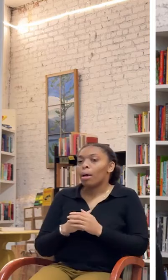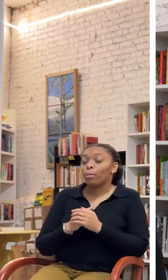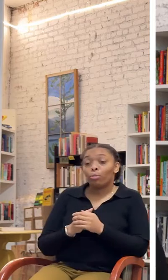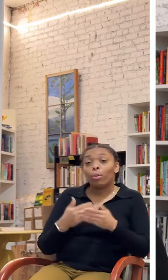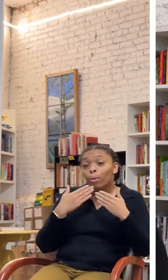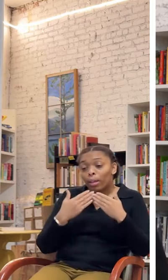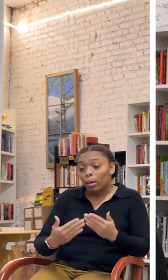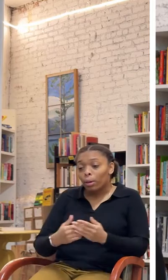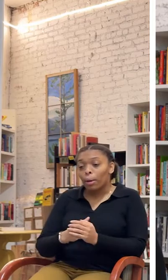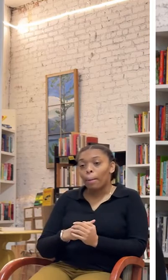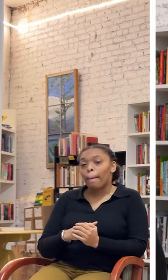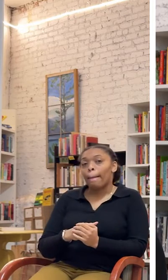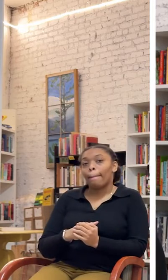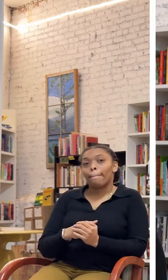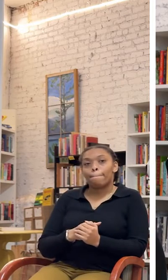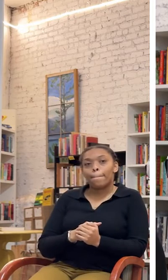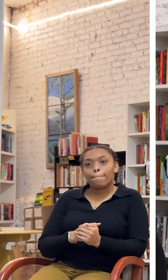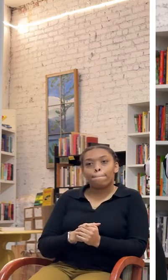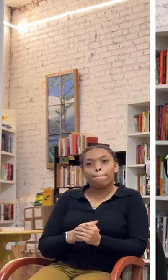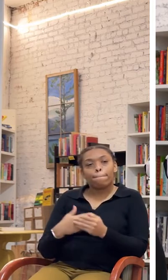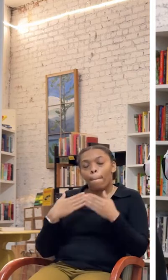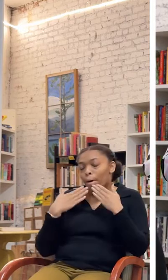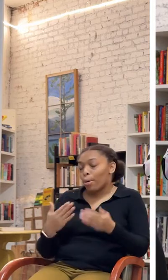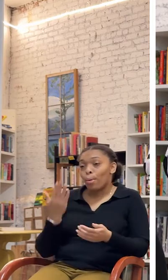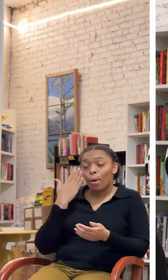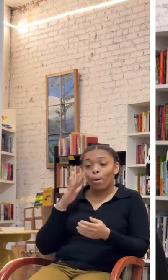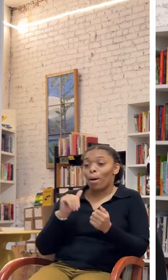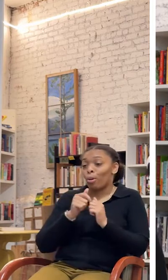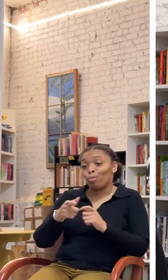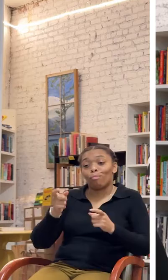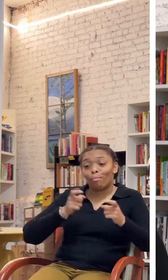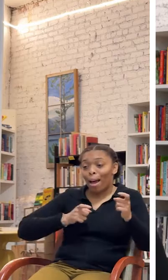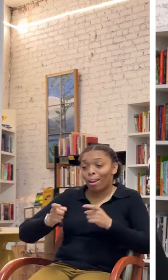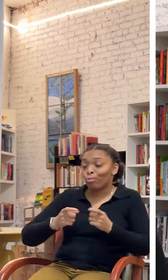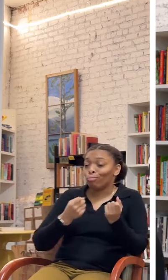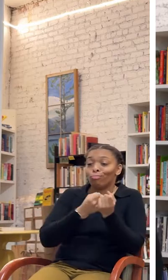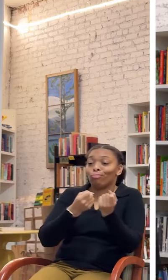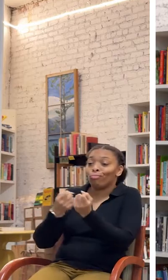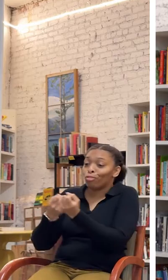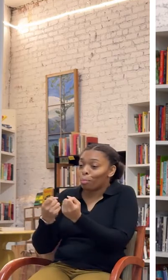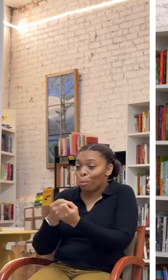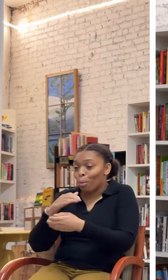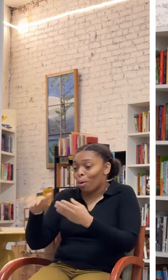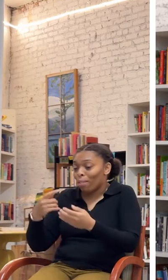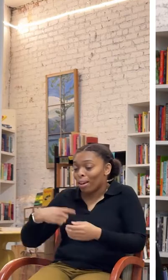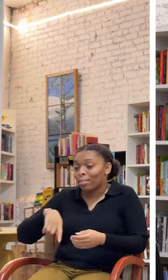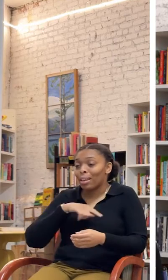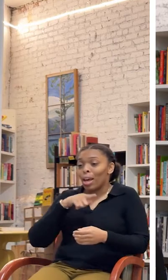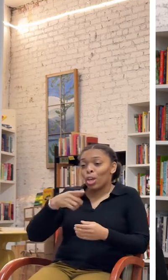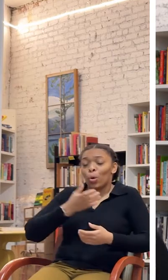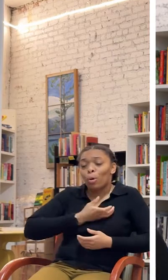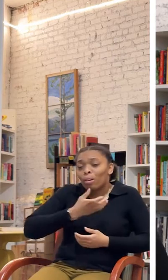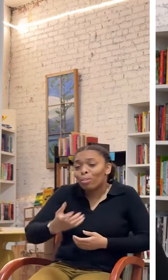thank you for like, I don't know how you managed to hold all of us. And you were so vulnerable,